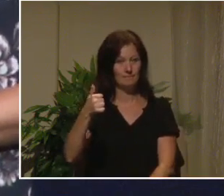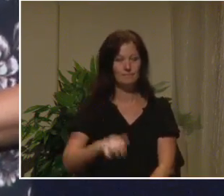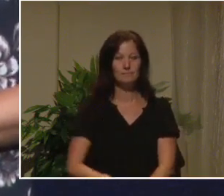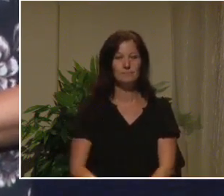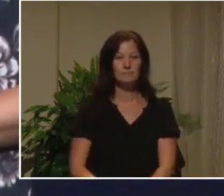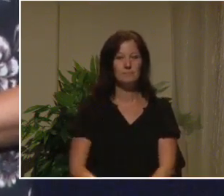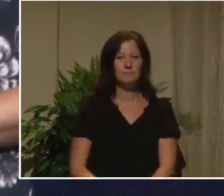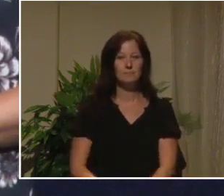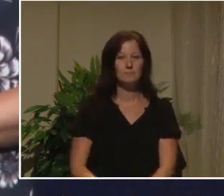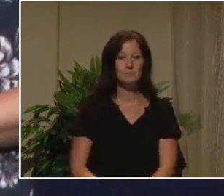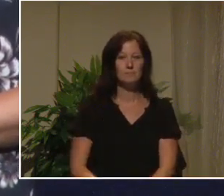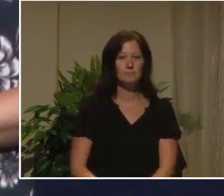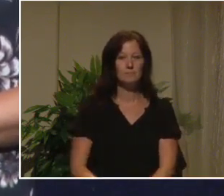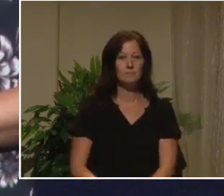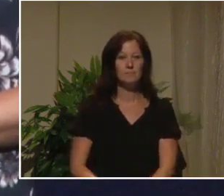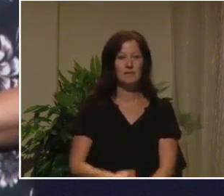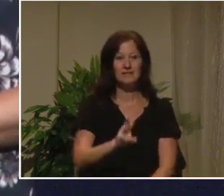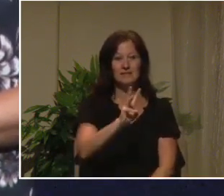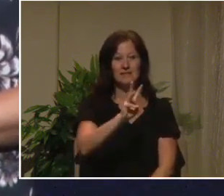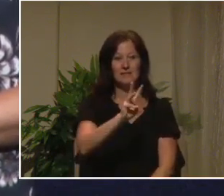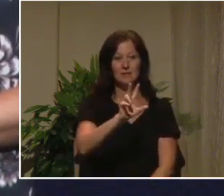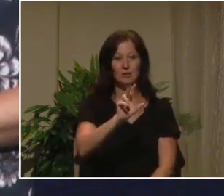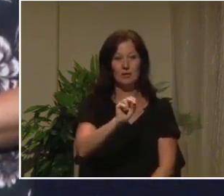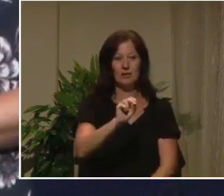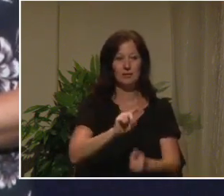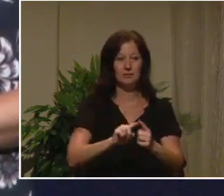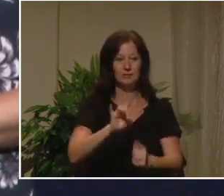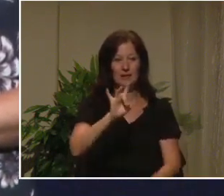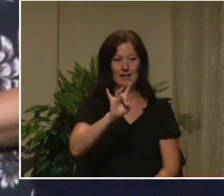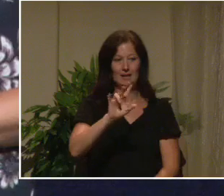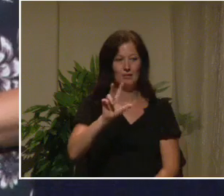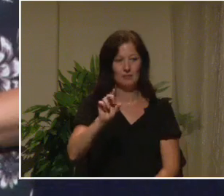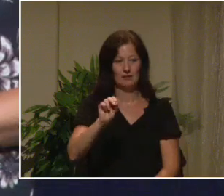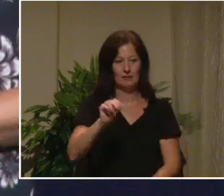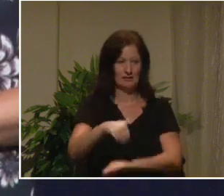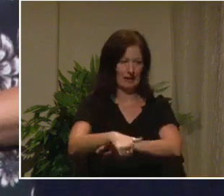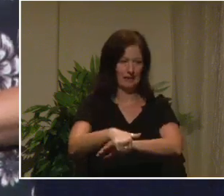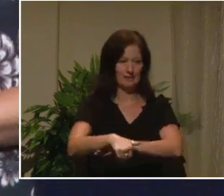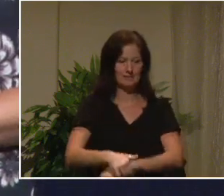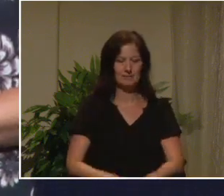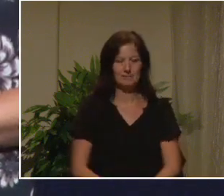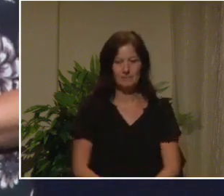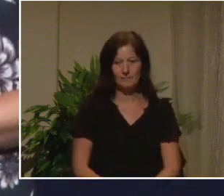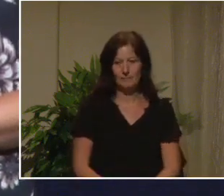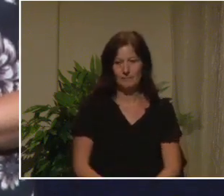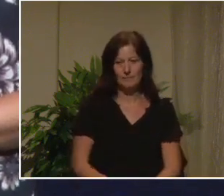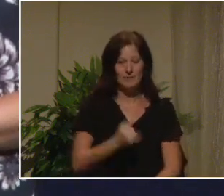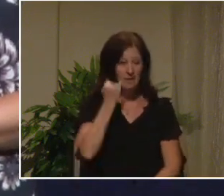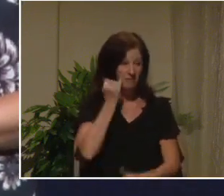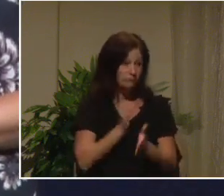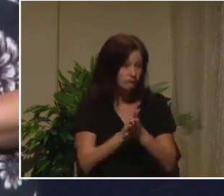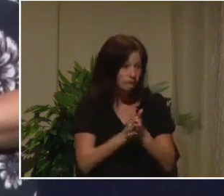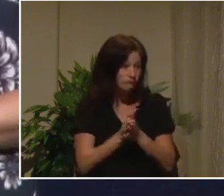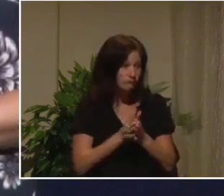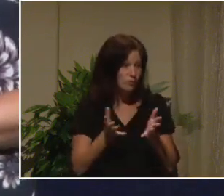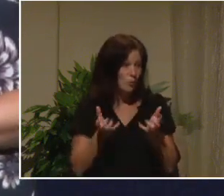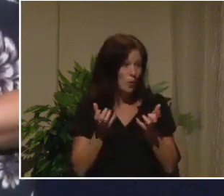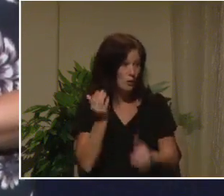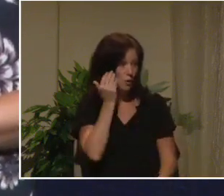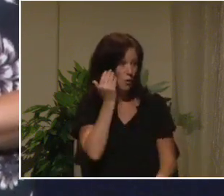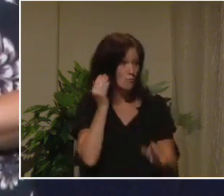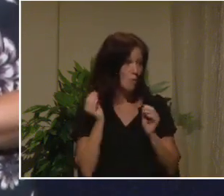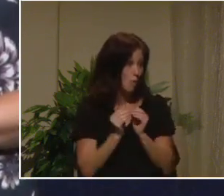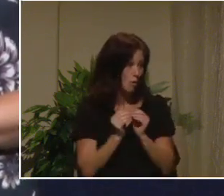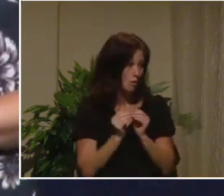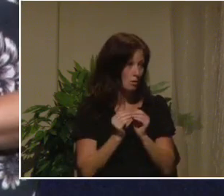We will be running them from 6:30 to 8:30 in the evening. If you would like any more information, you can talk to myself or Liz